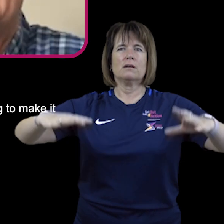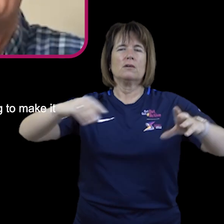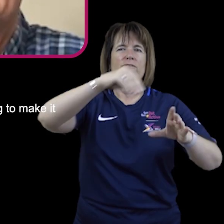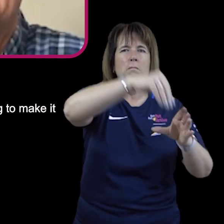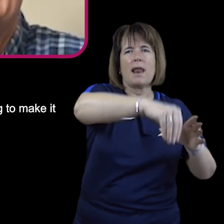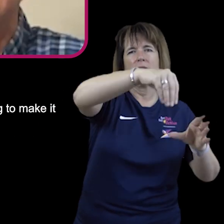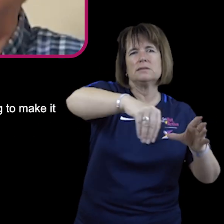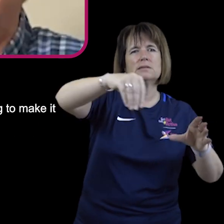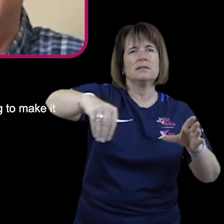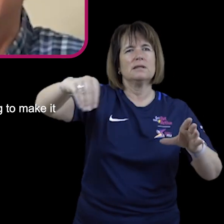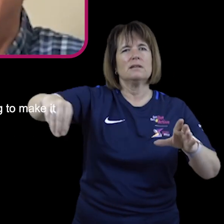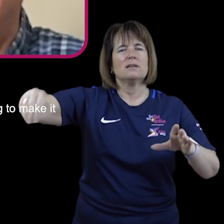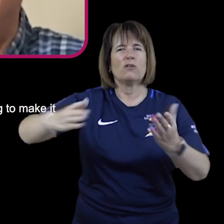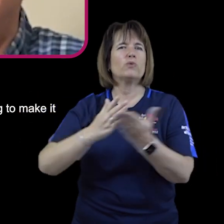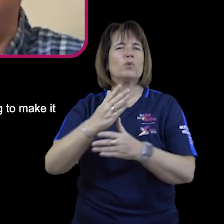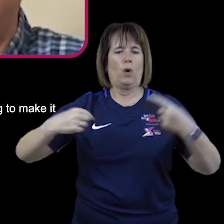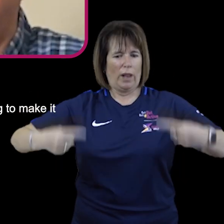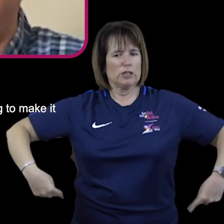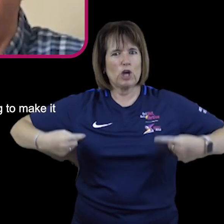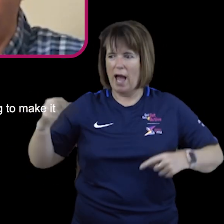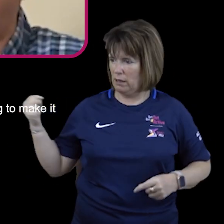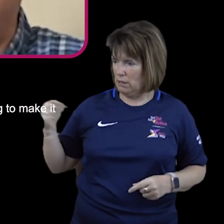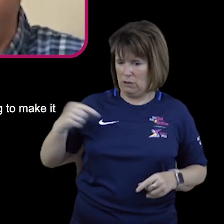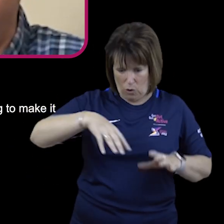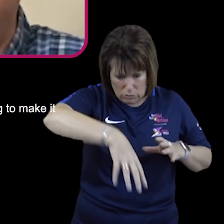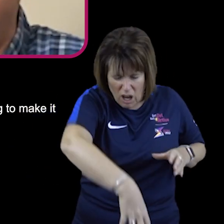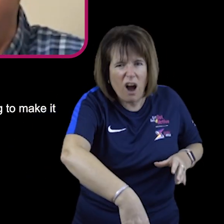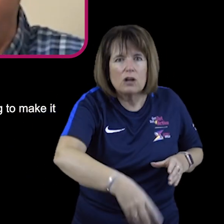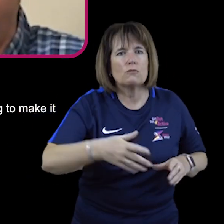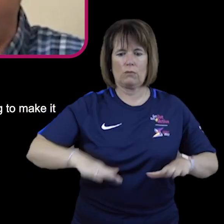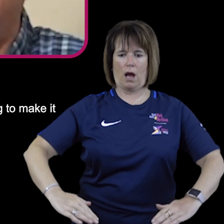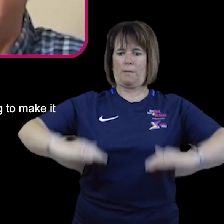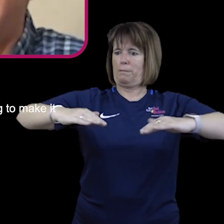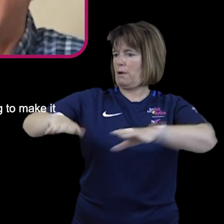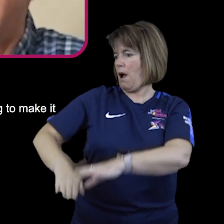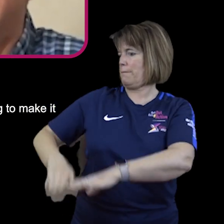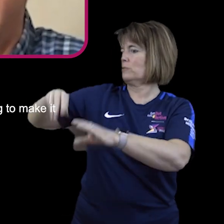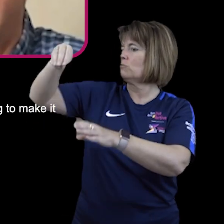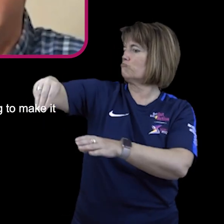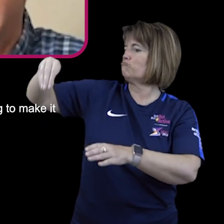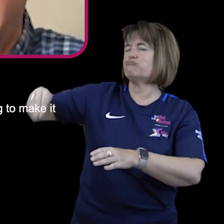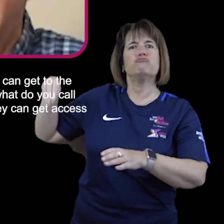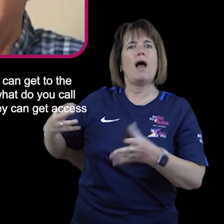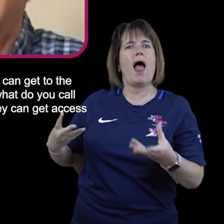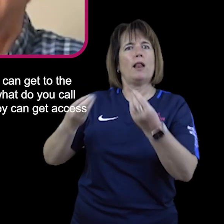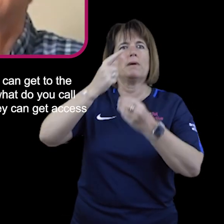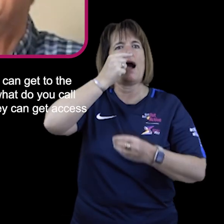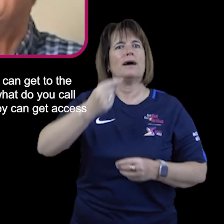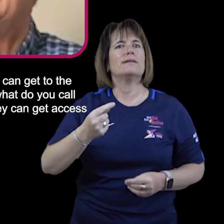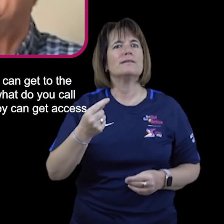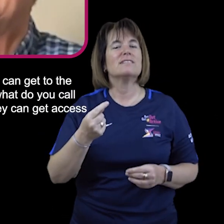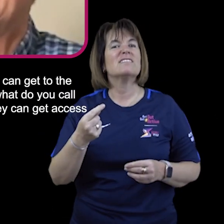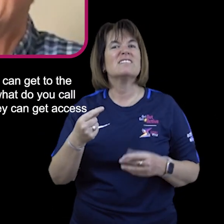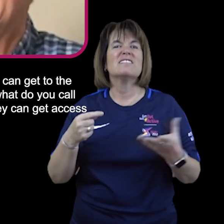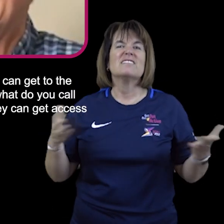of time putting down some matting to make it accessible for people with a wheelchair.